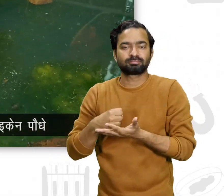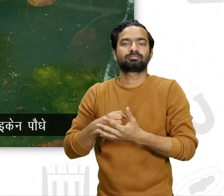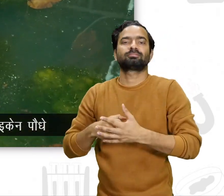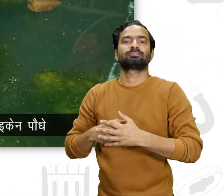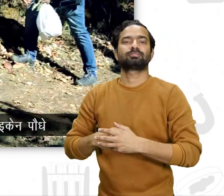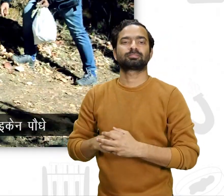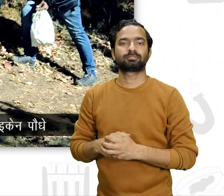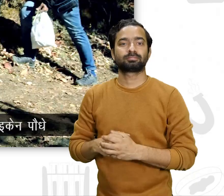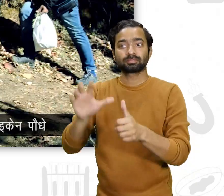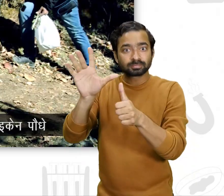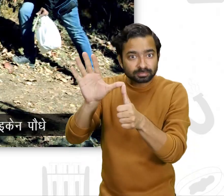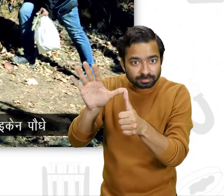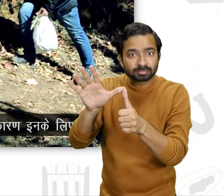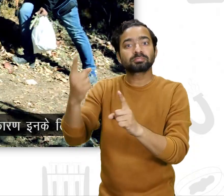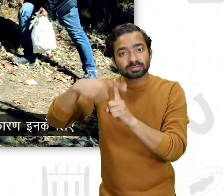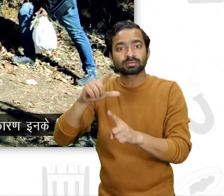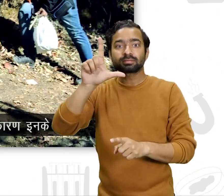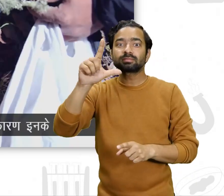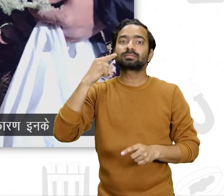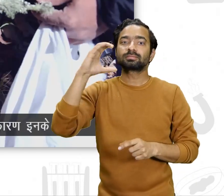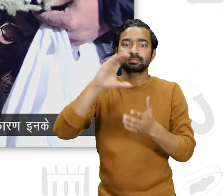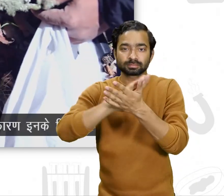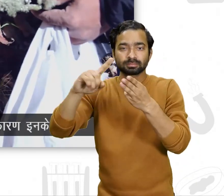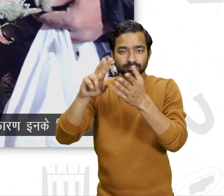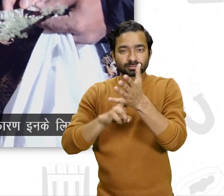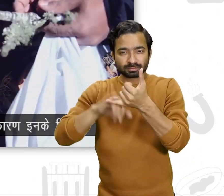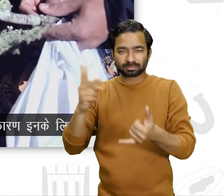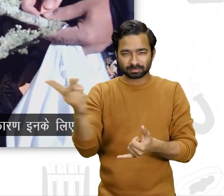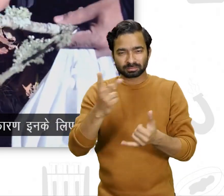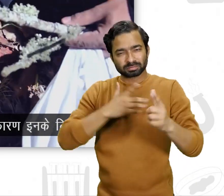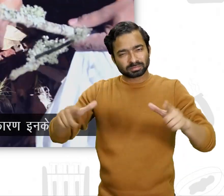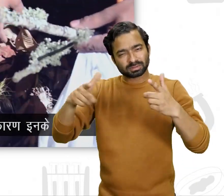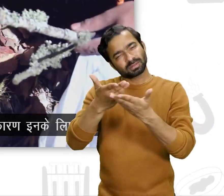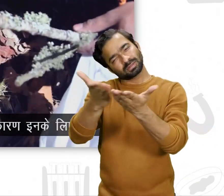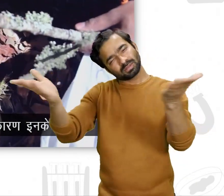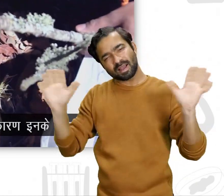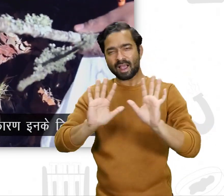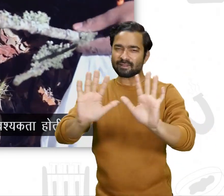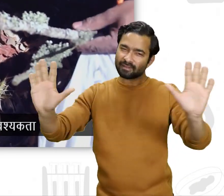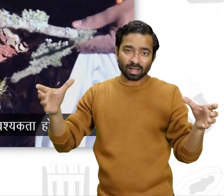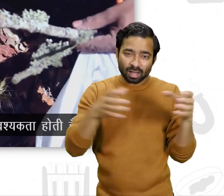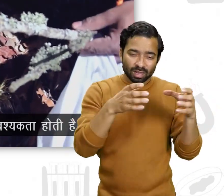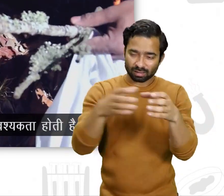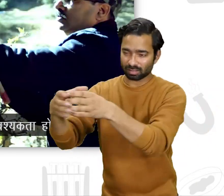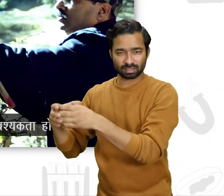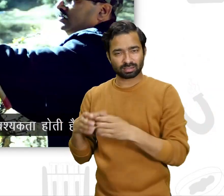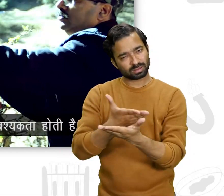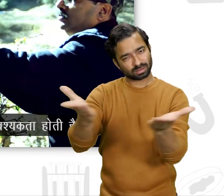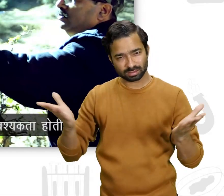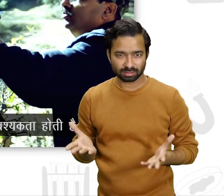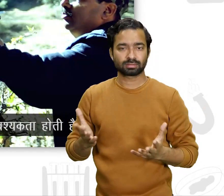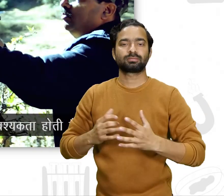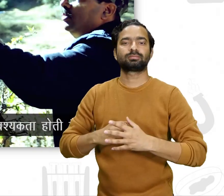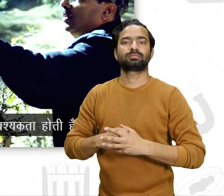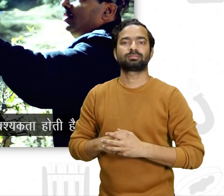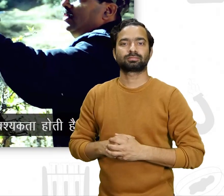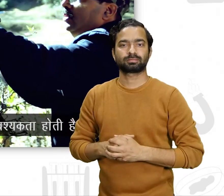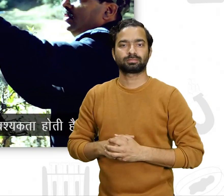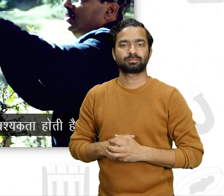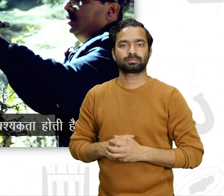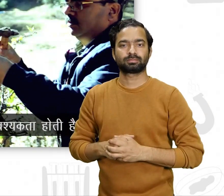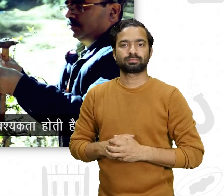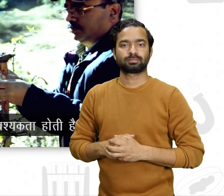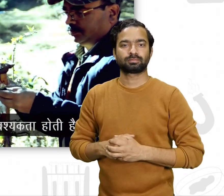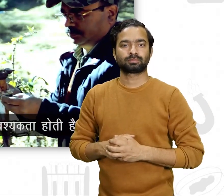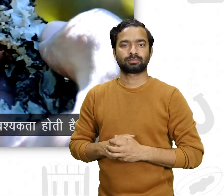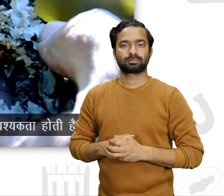Algae, lichens, and plants of each plant groups prefer specific habitat and thus require specific